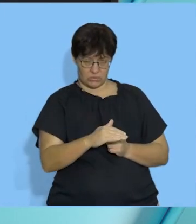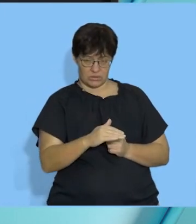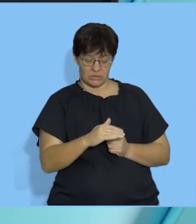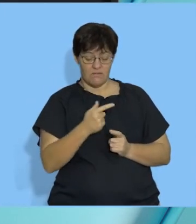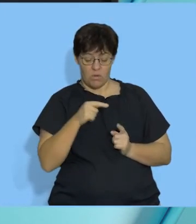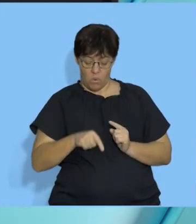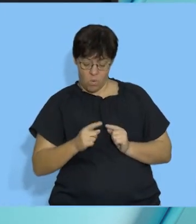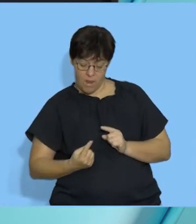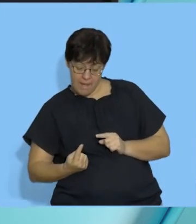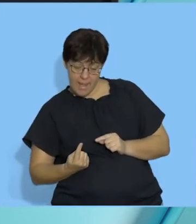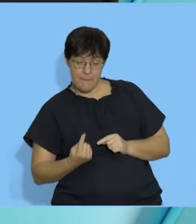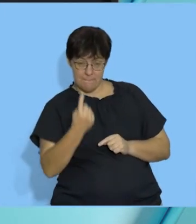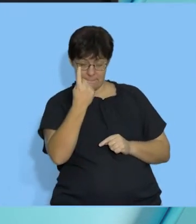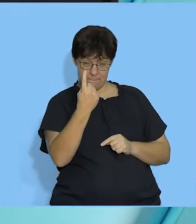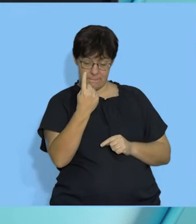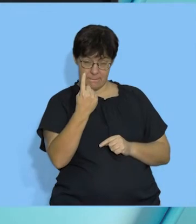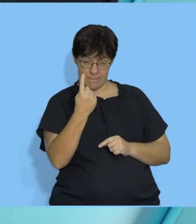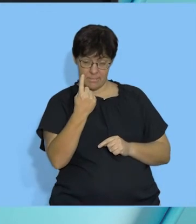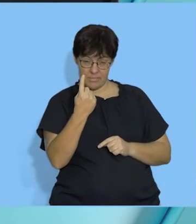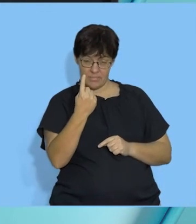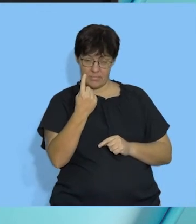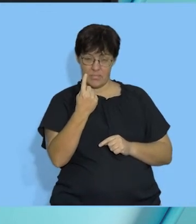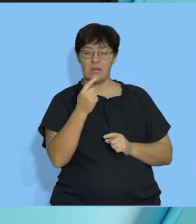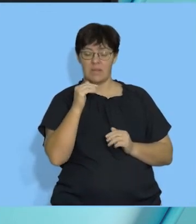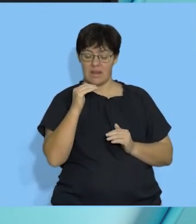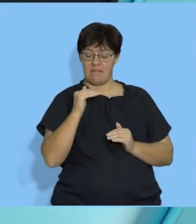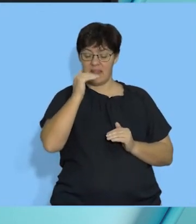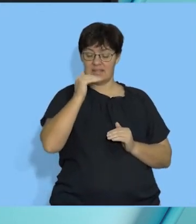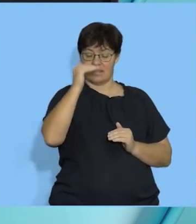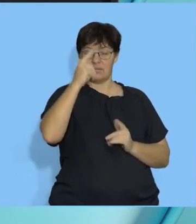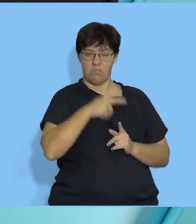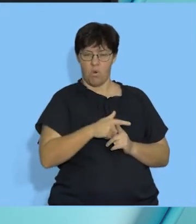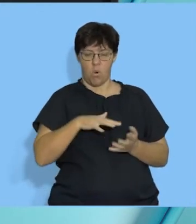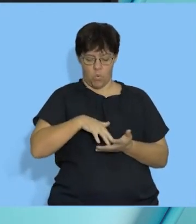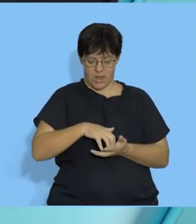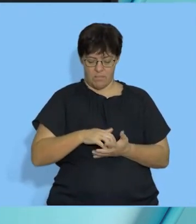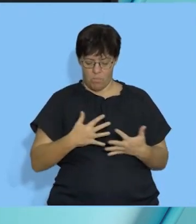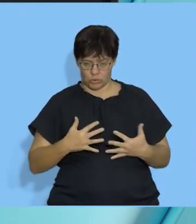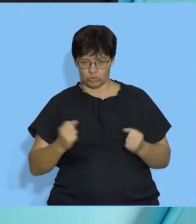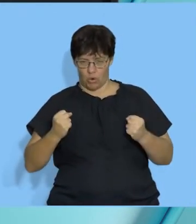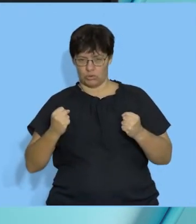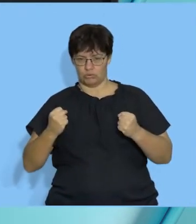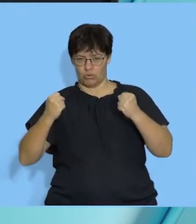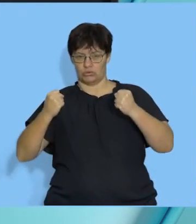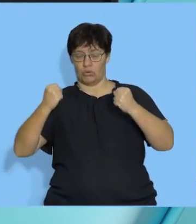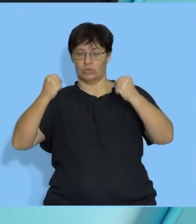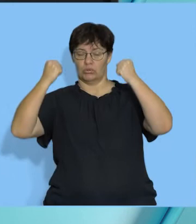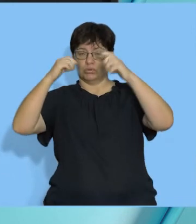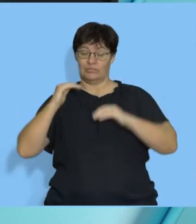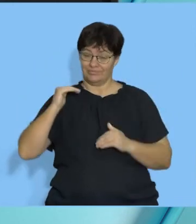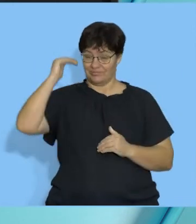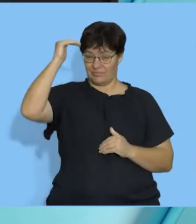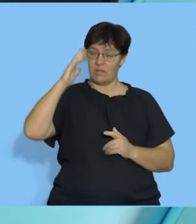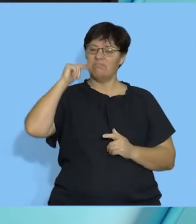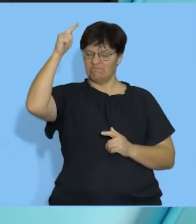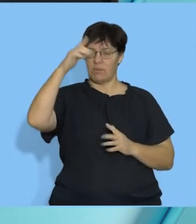that table, the strength of reducing agent increases. We are saying that the topmost substance actually shows